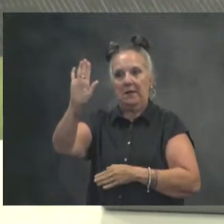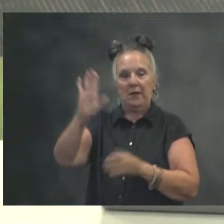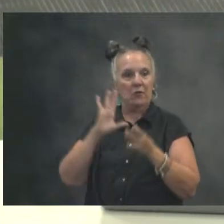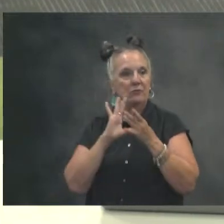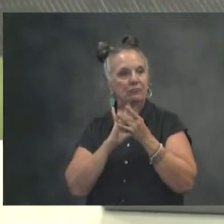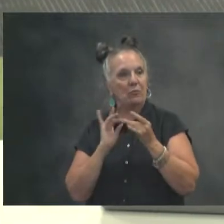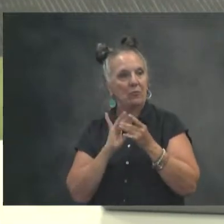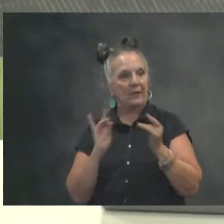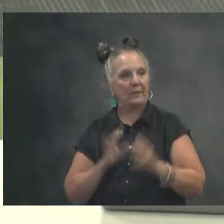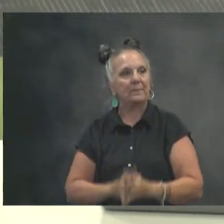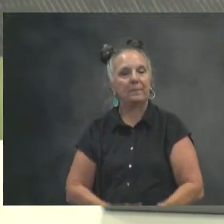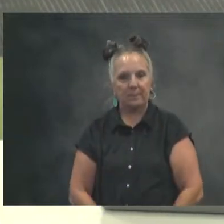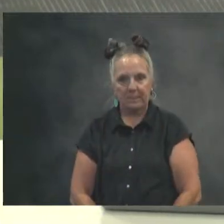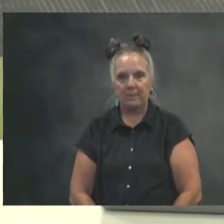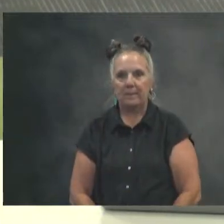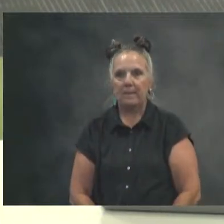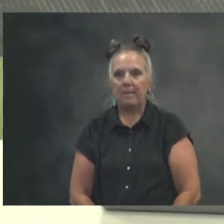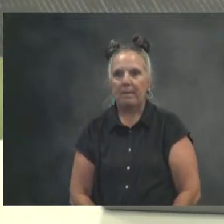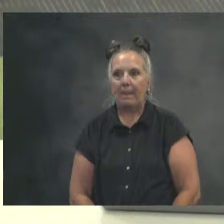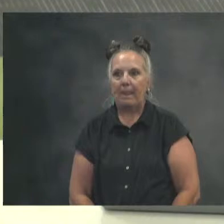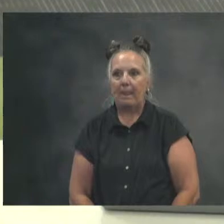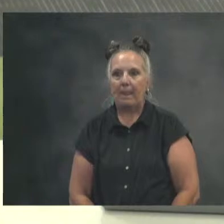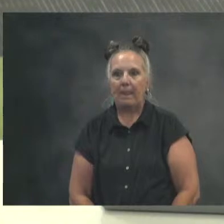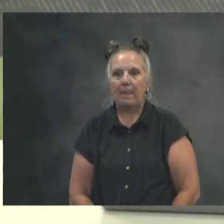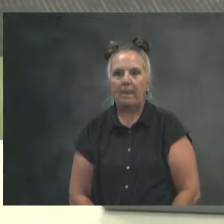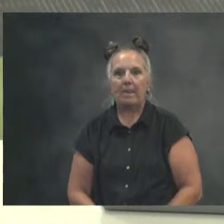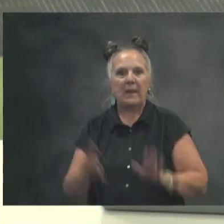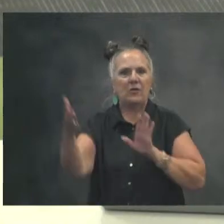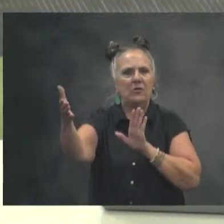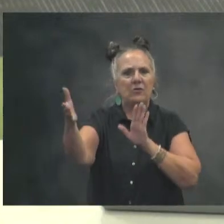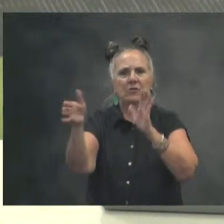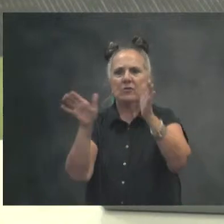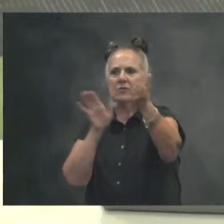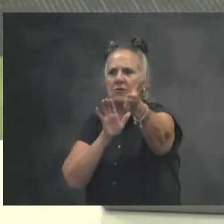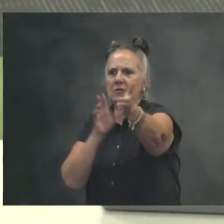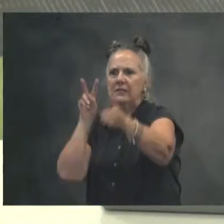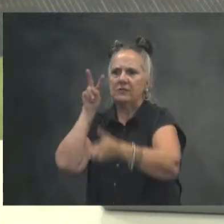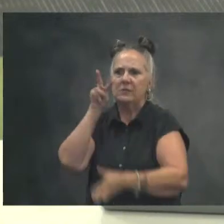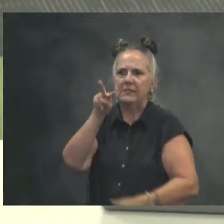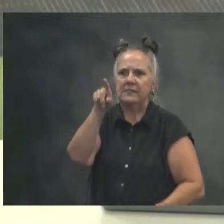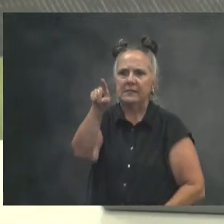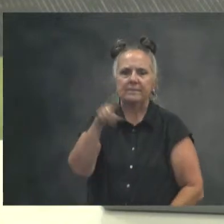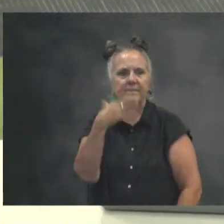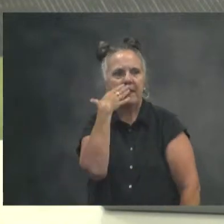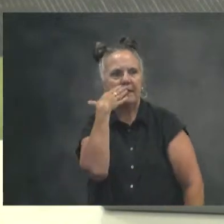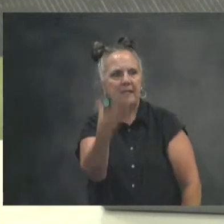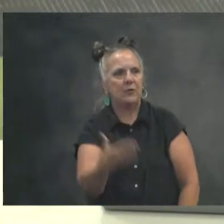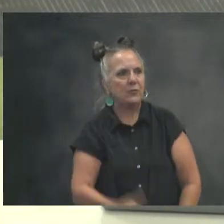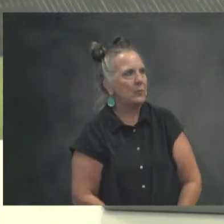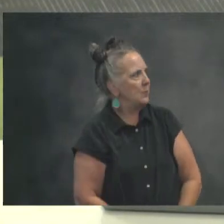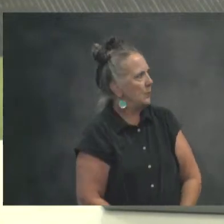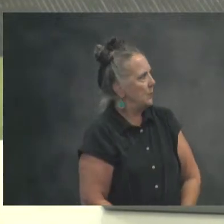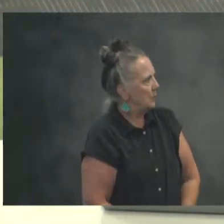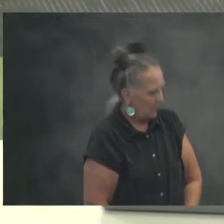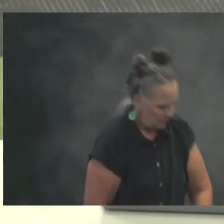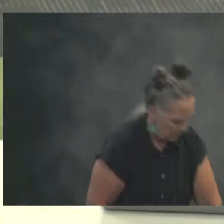story. Can we get that television turned around so we can see it? Thank you.